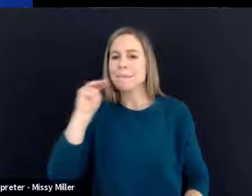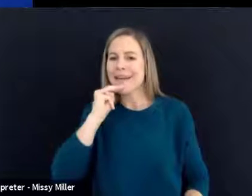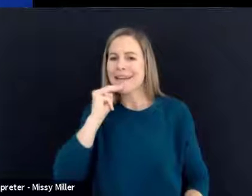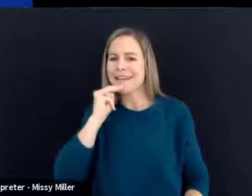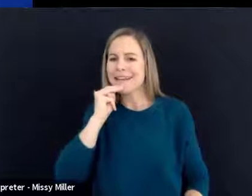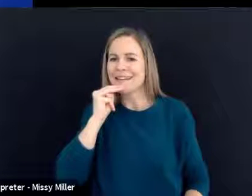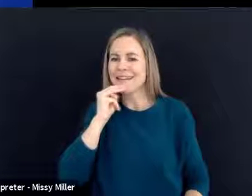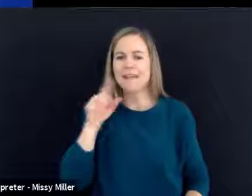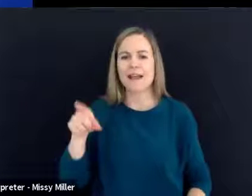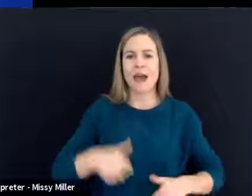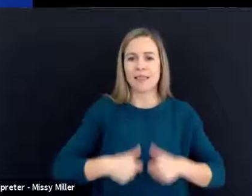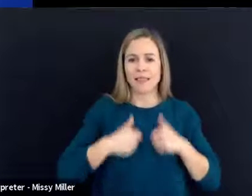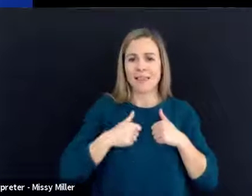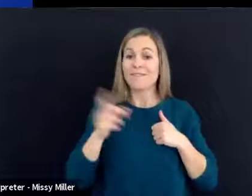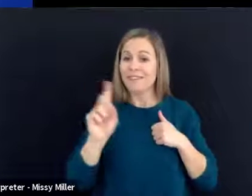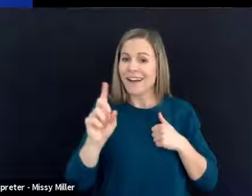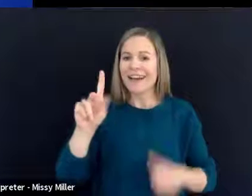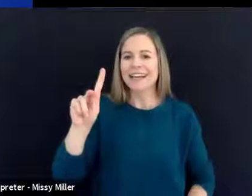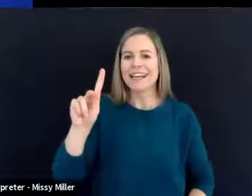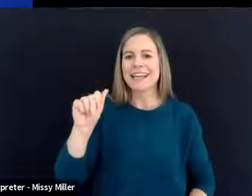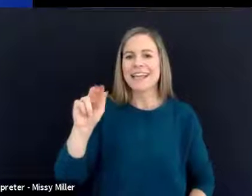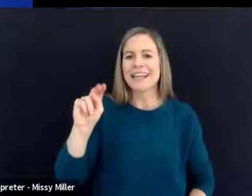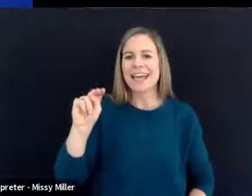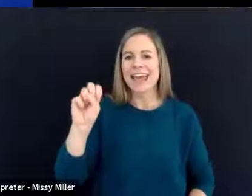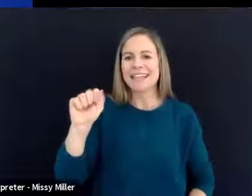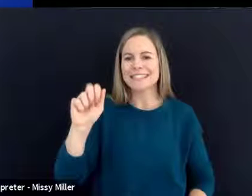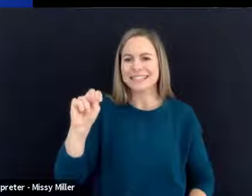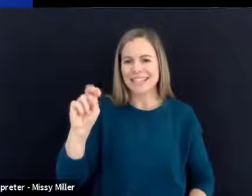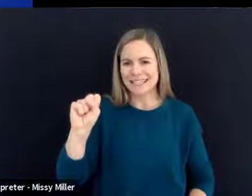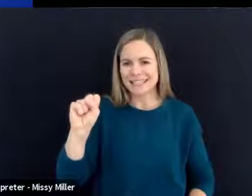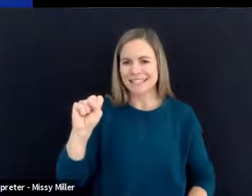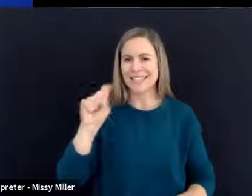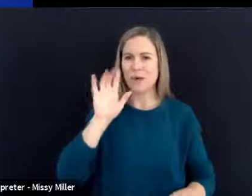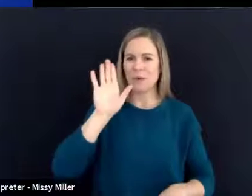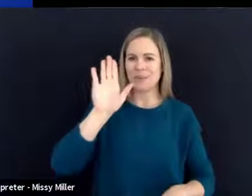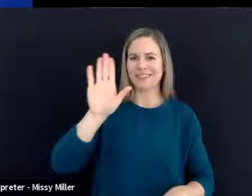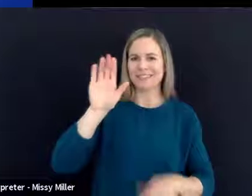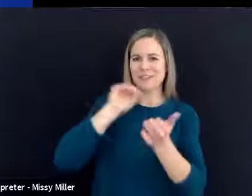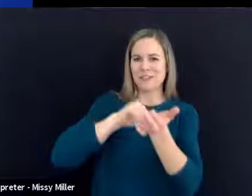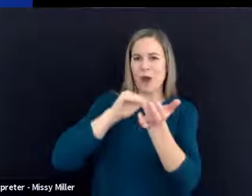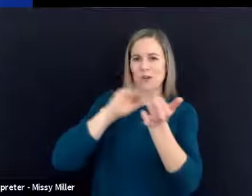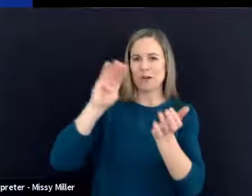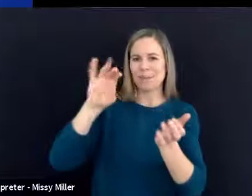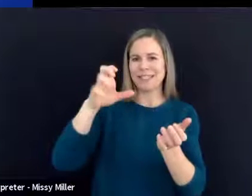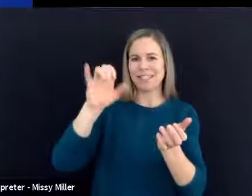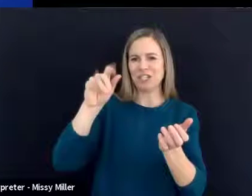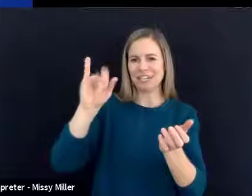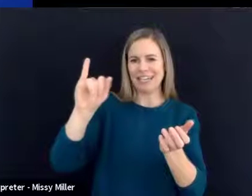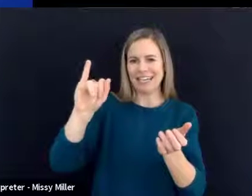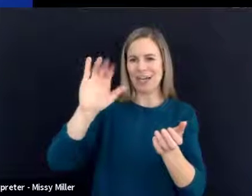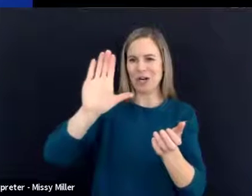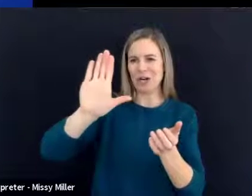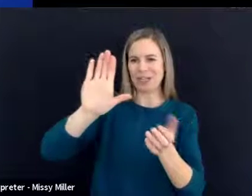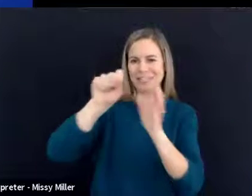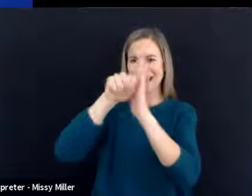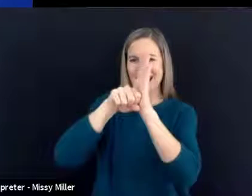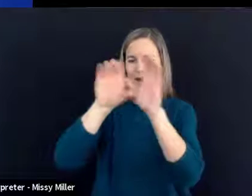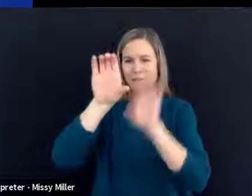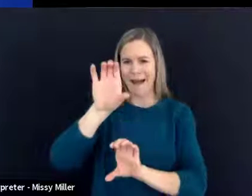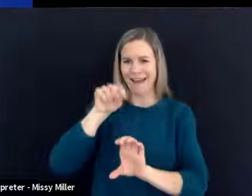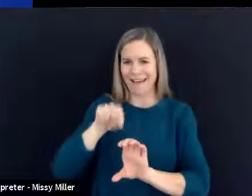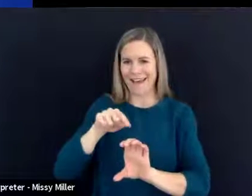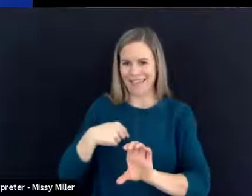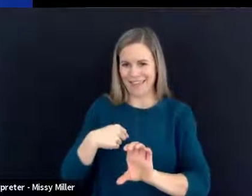the great state of Kansas, the neighboring state to Dr. Bashinsky. My paid daytime job is that I'm